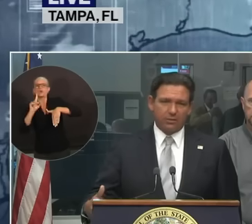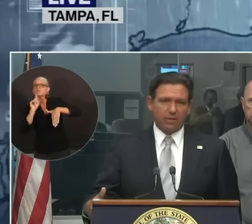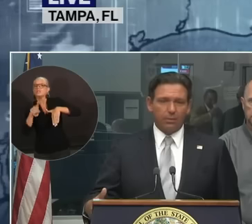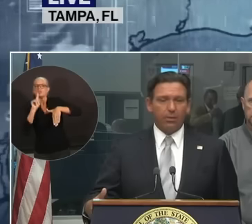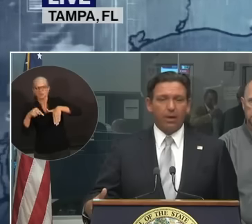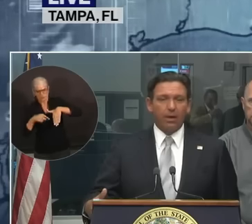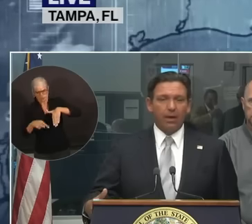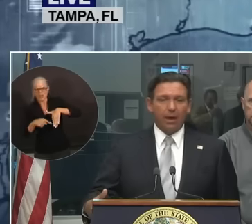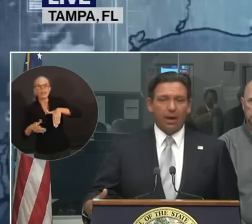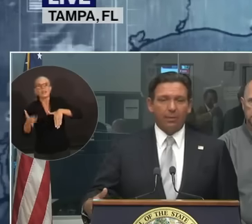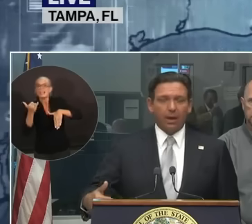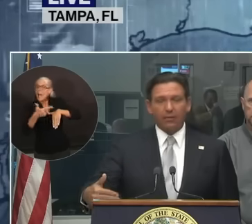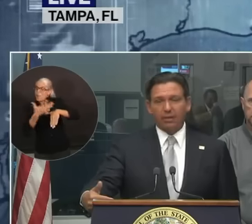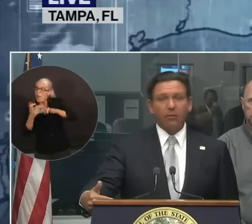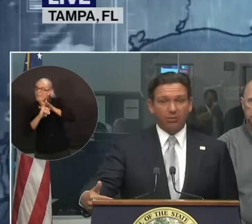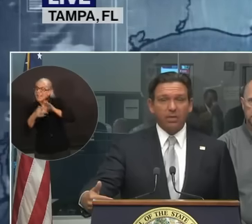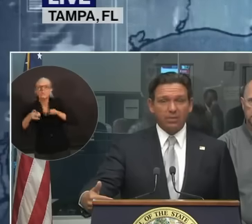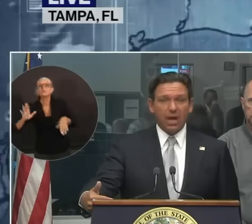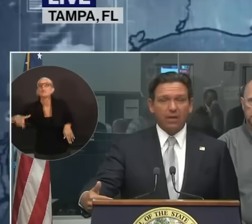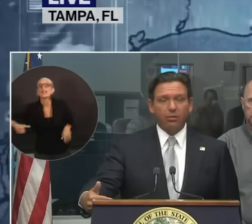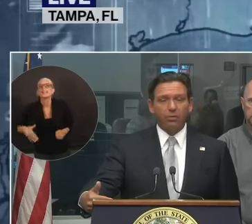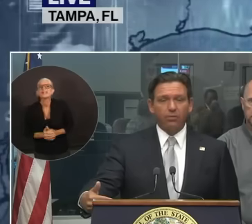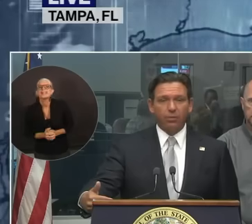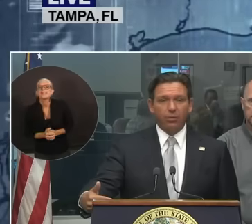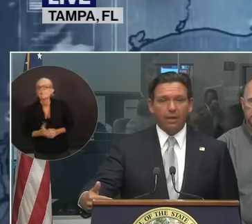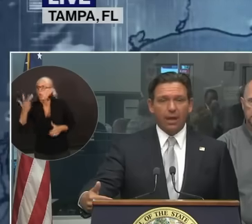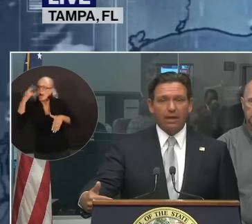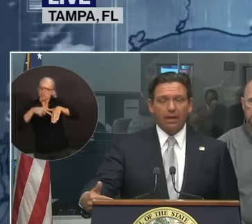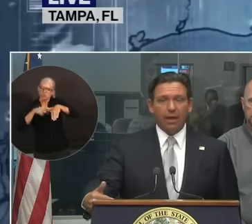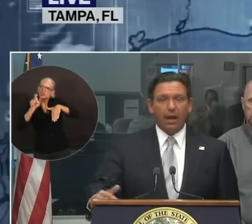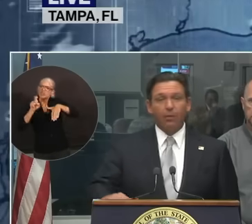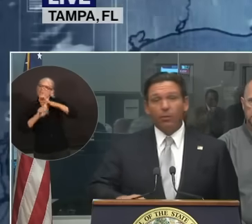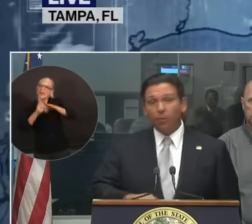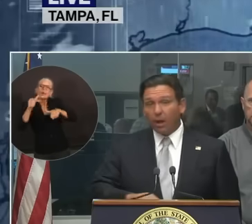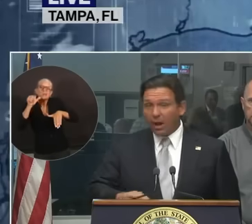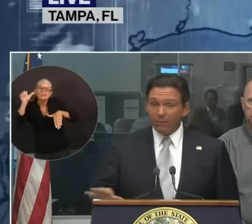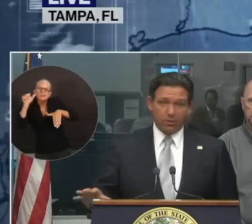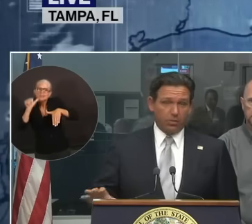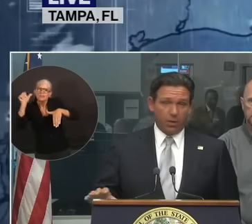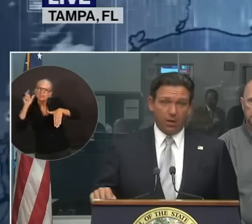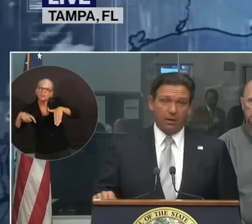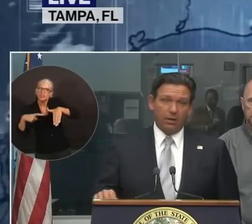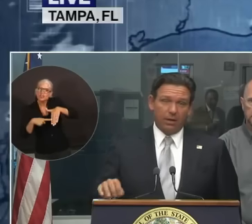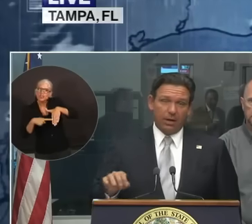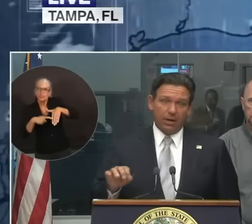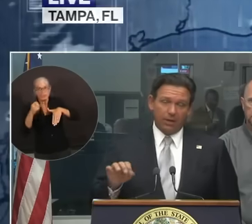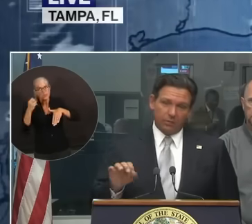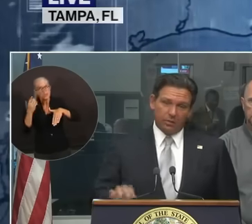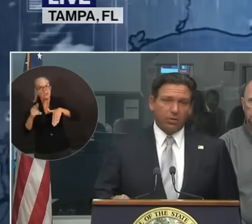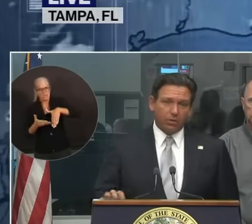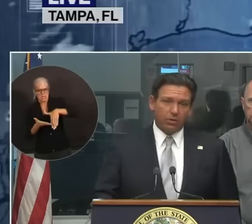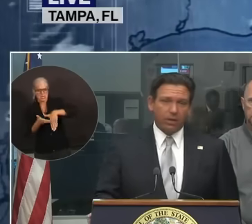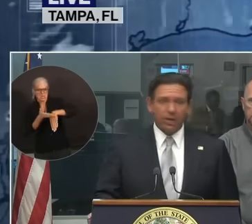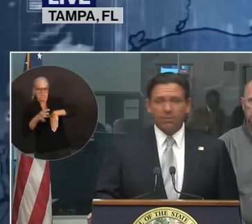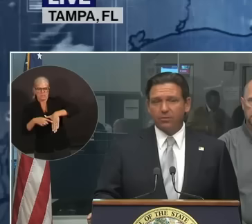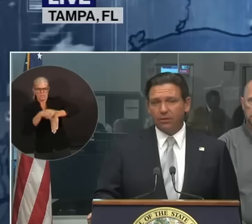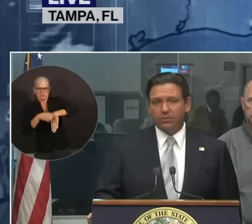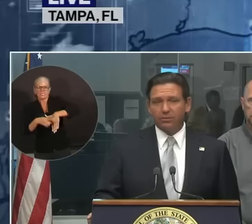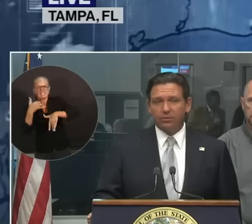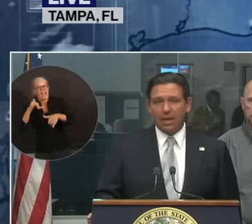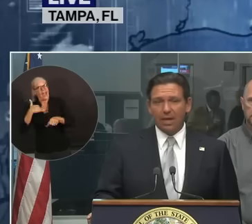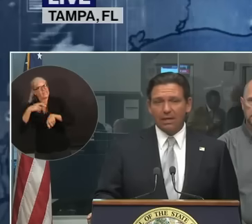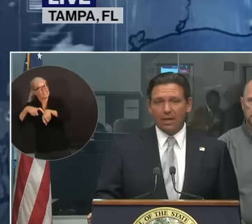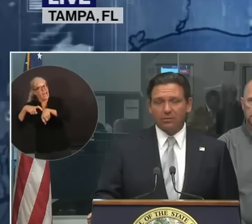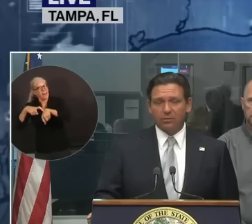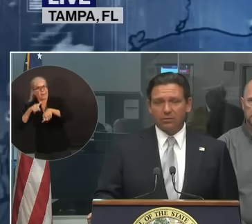late to stay put. I don't think that we've reached that in northern Florida yet, but wherever you are, if your local EM